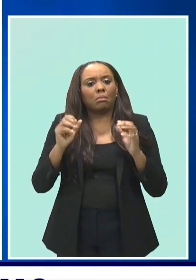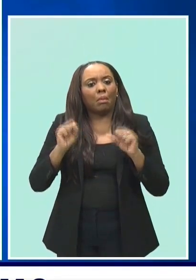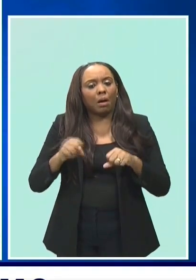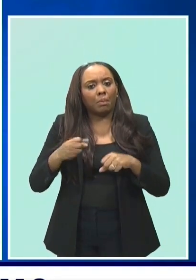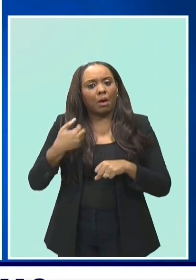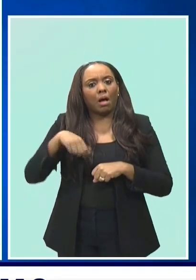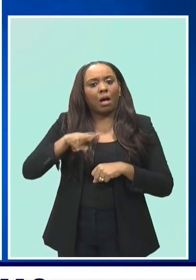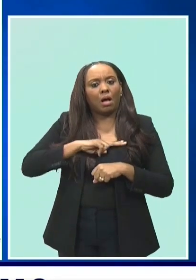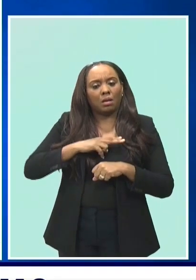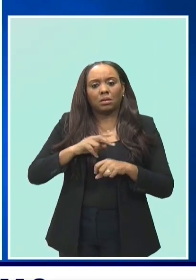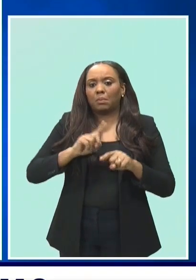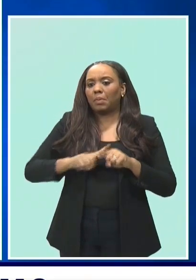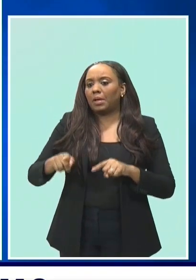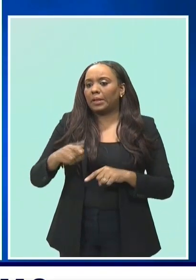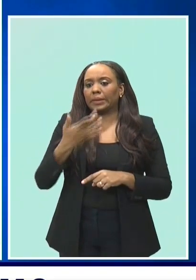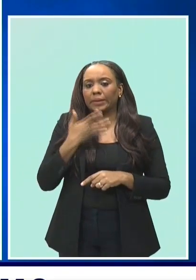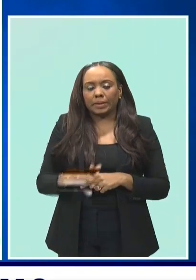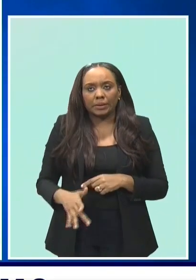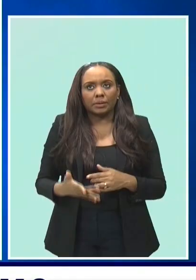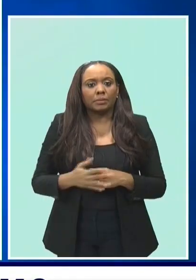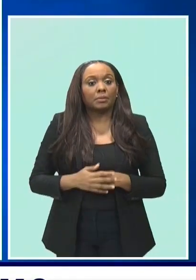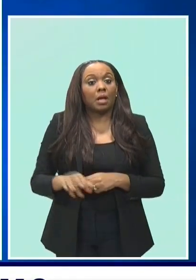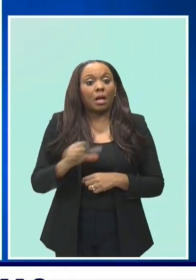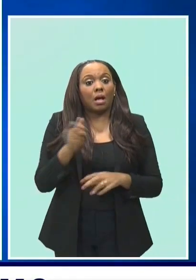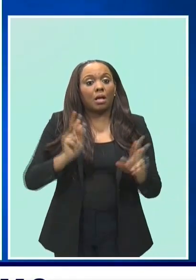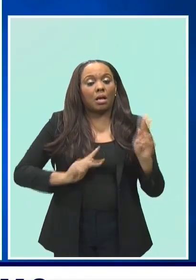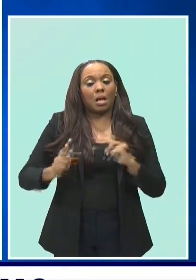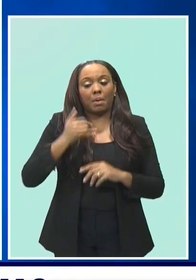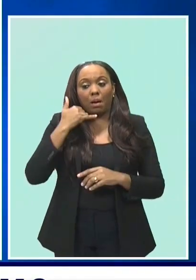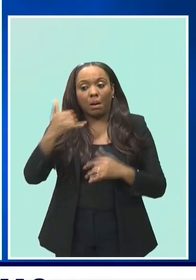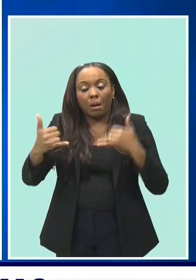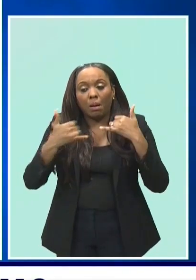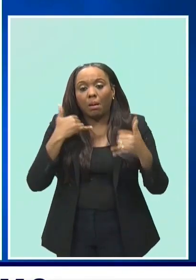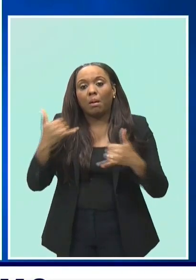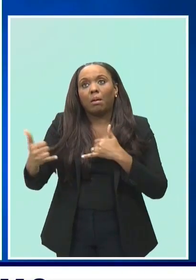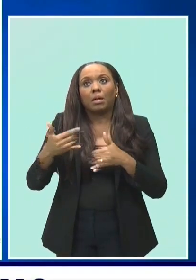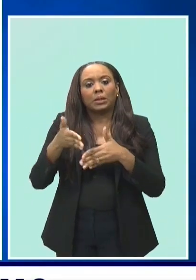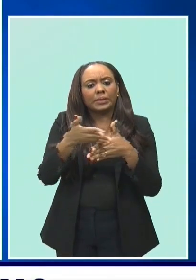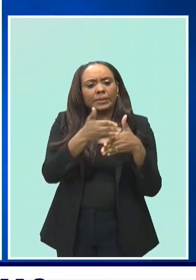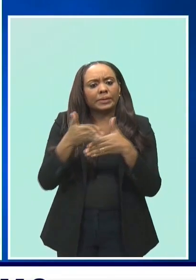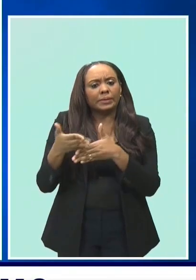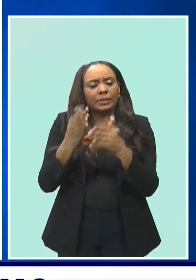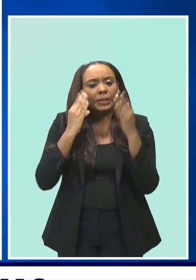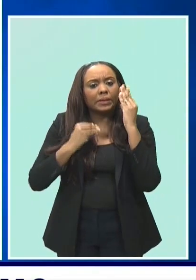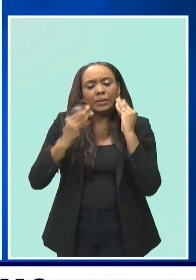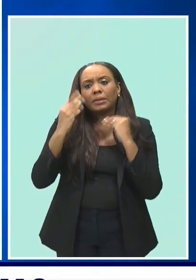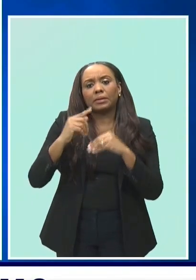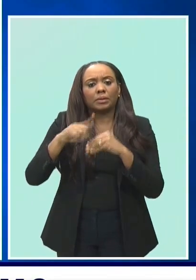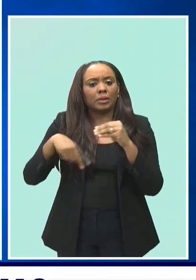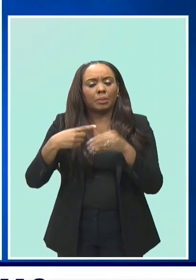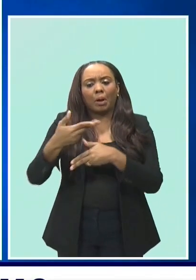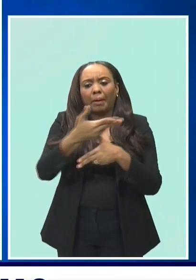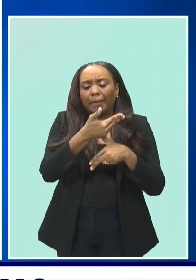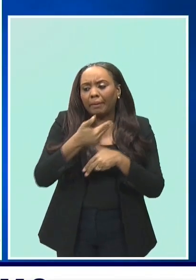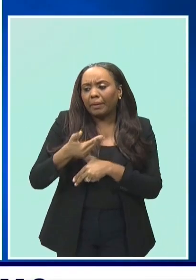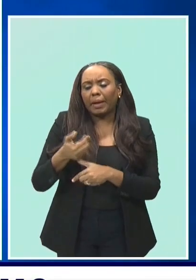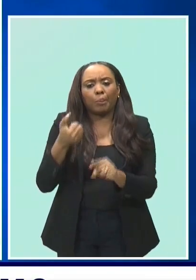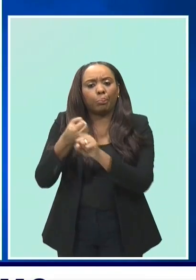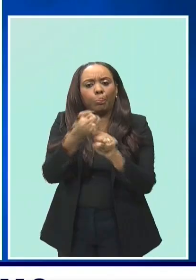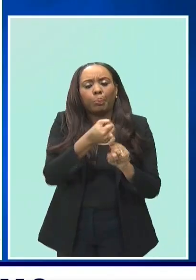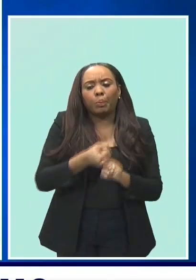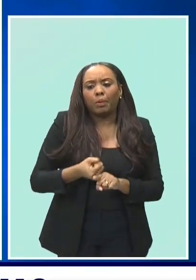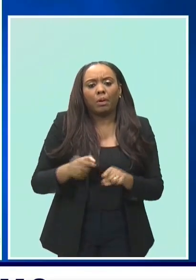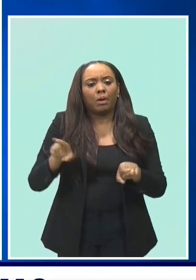Barbados. Several Caribbean leaders also called into the Mediathon to share their own experiences with deadly systems, as well as pledging